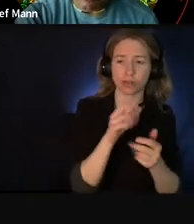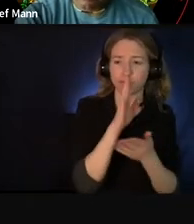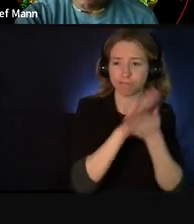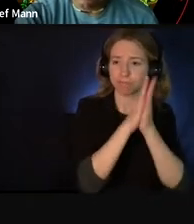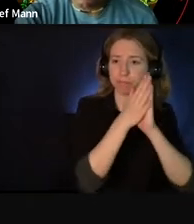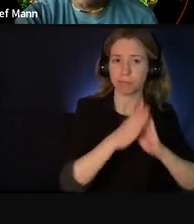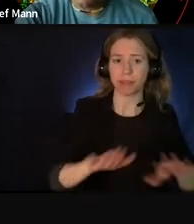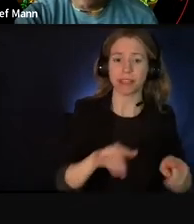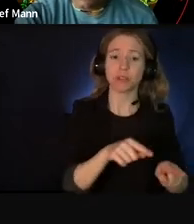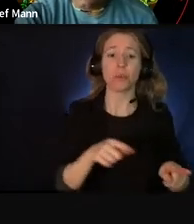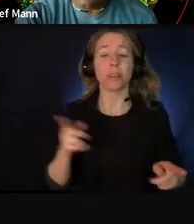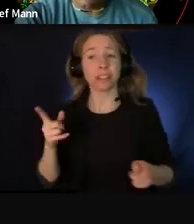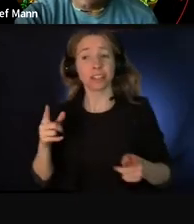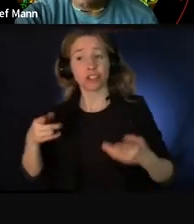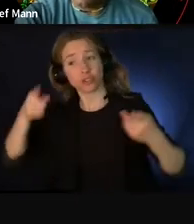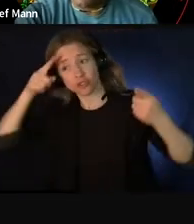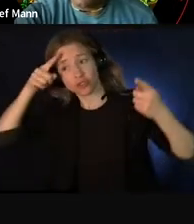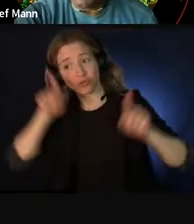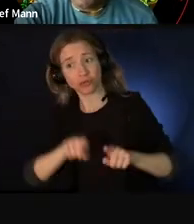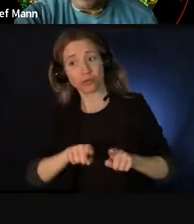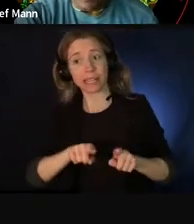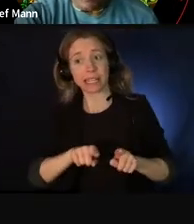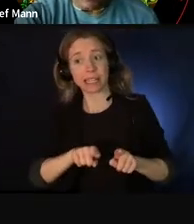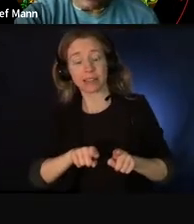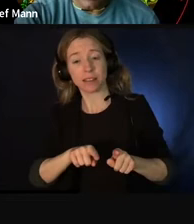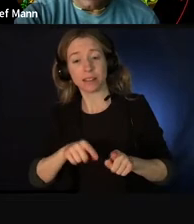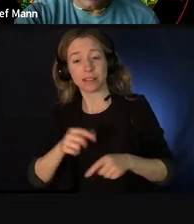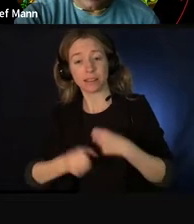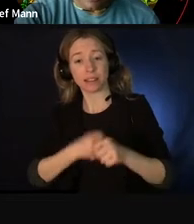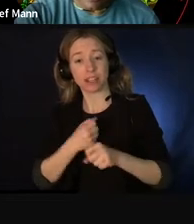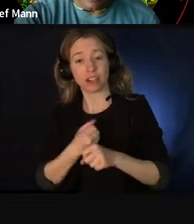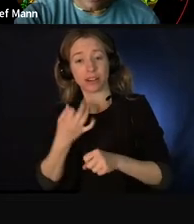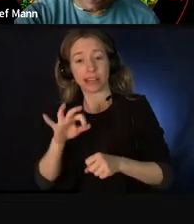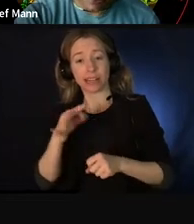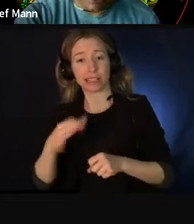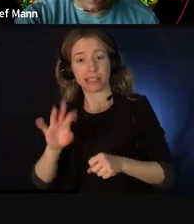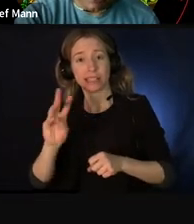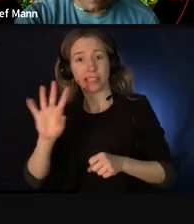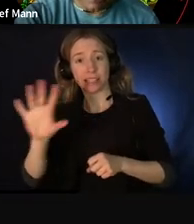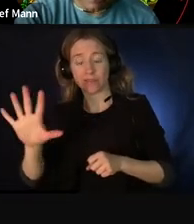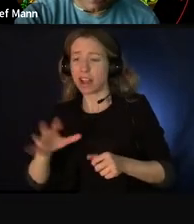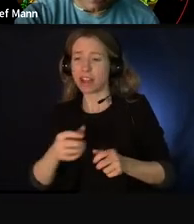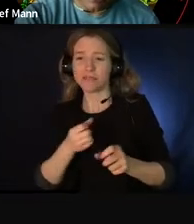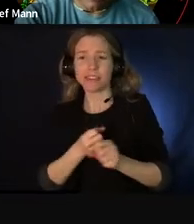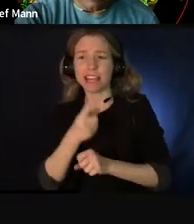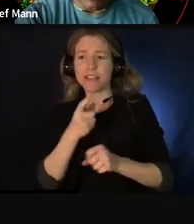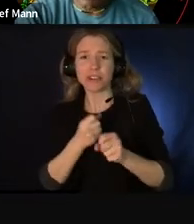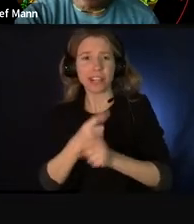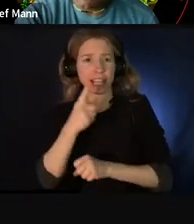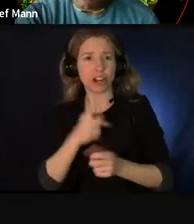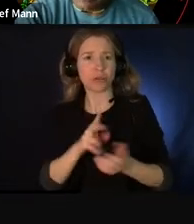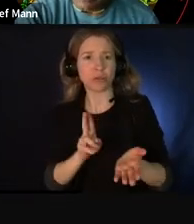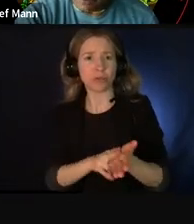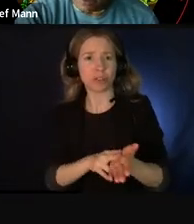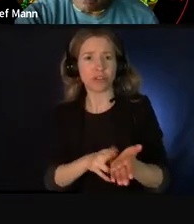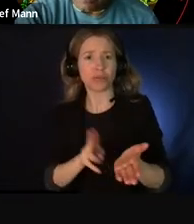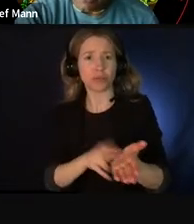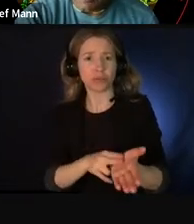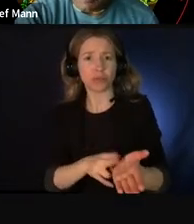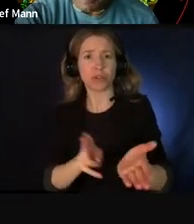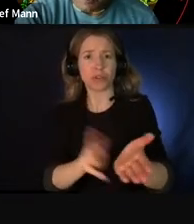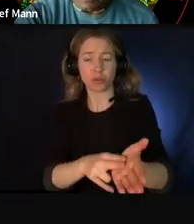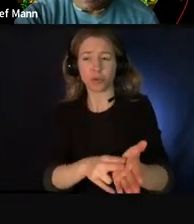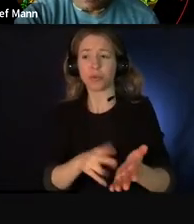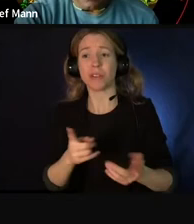was supposed to be renewed every single year. And this treaty was only renewed 17